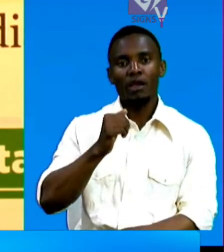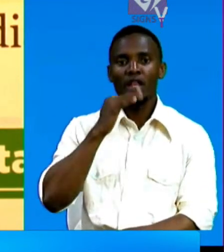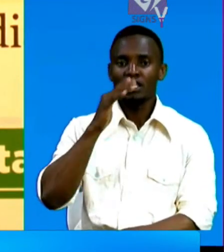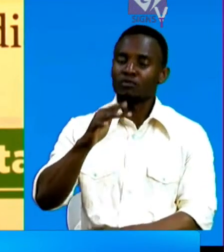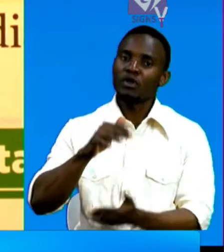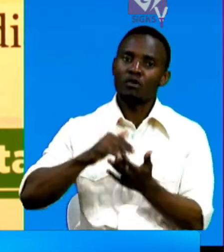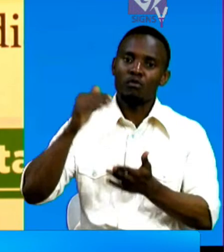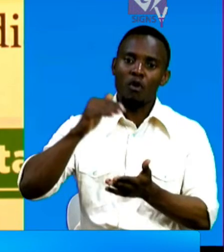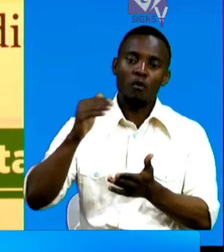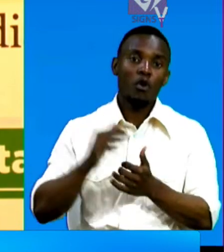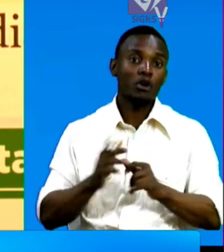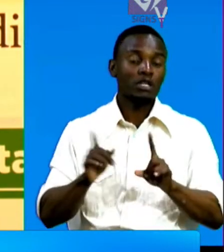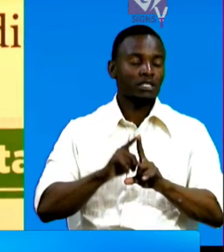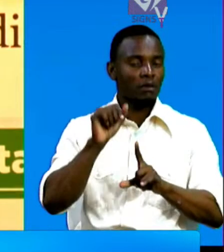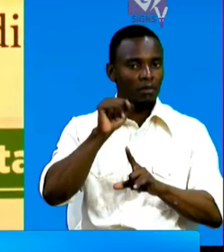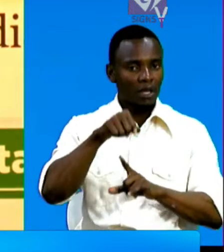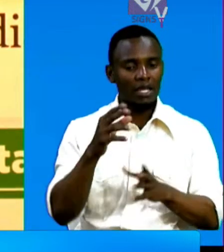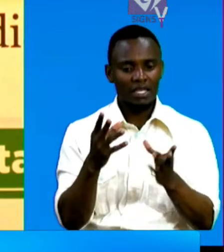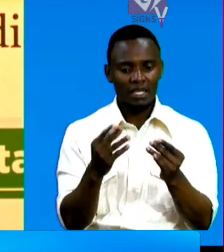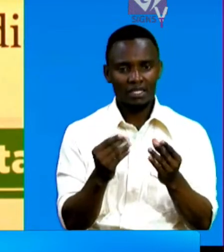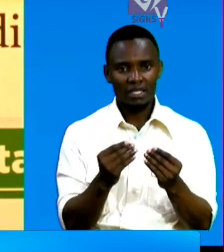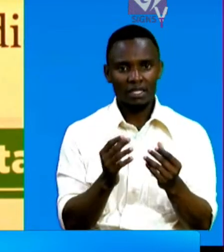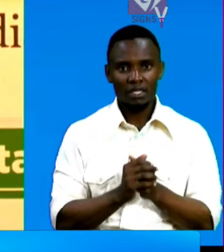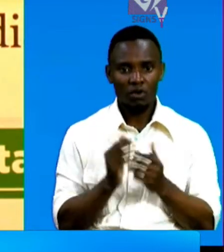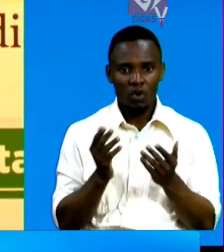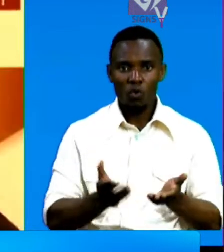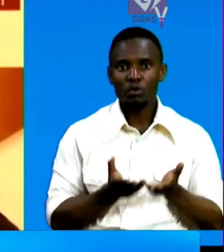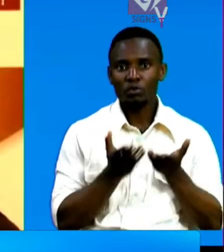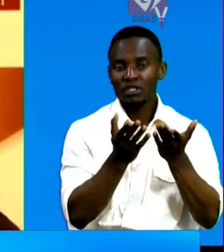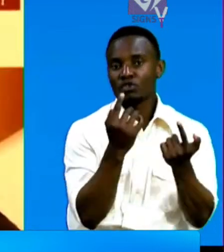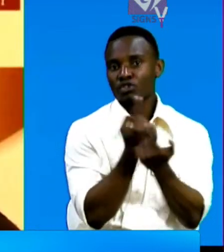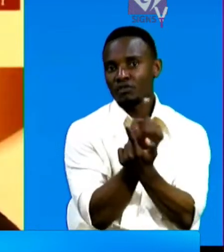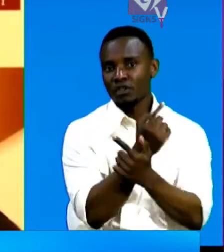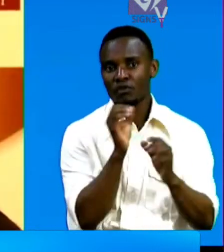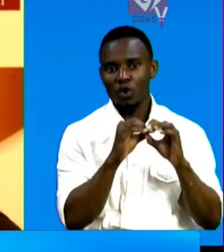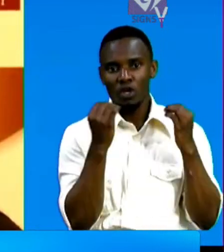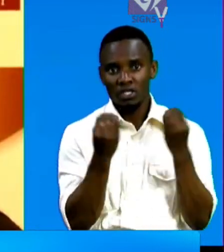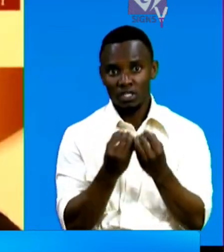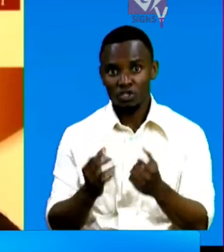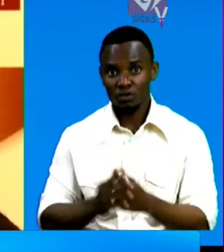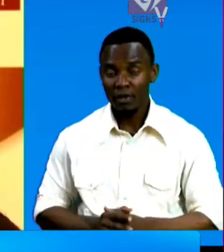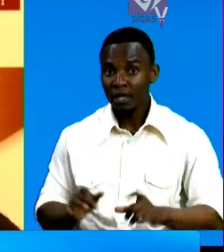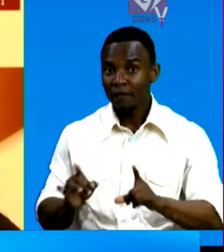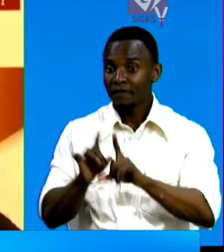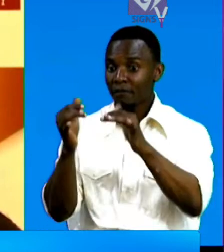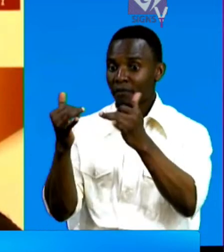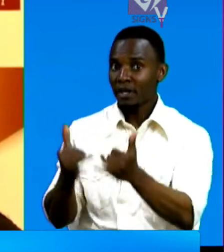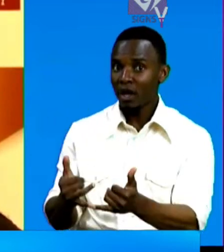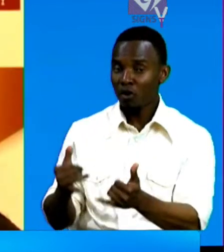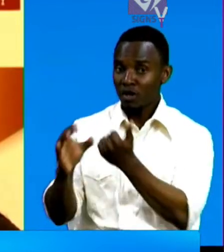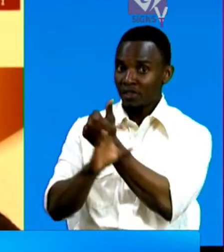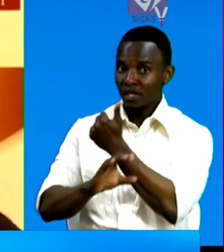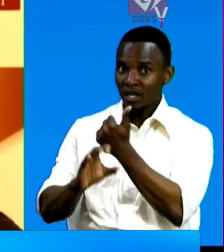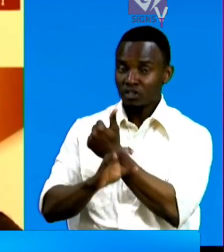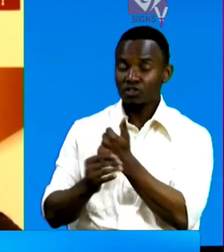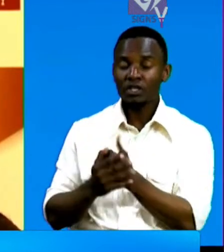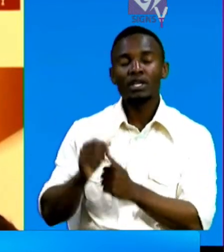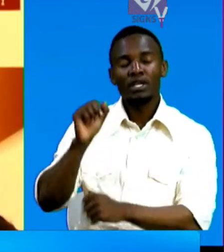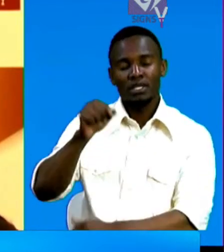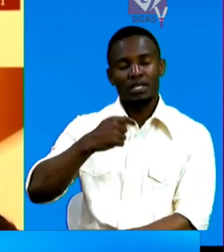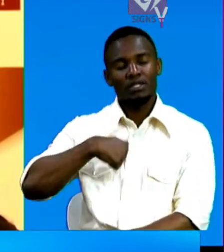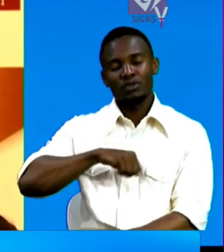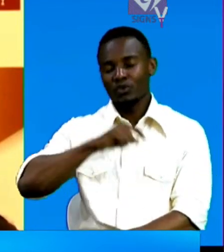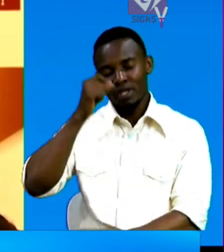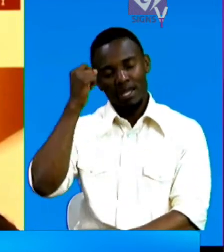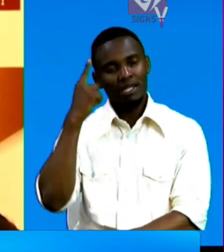lot we can easily present to the organizations that you represent. Happening right now in this country. Yes, we understand there are issues